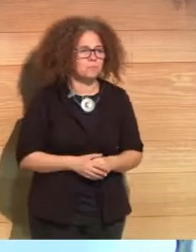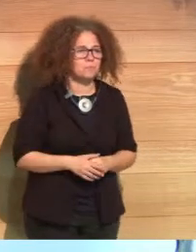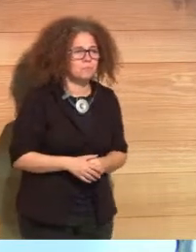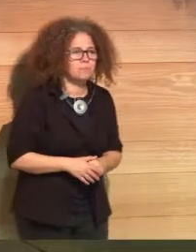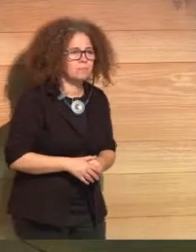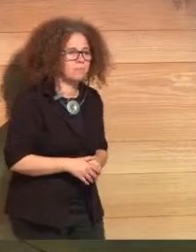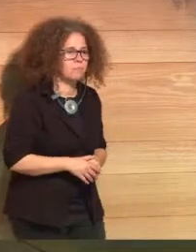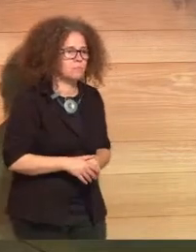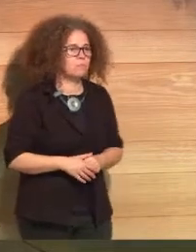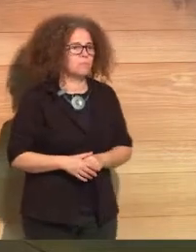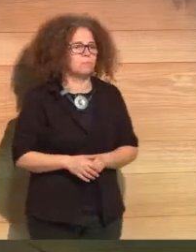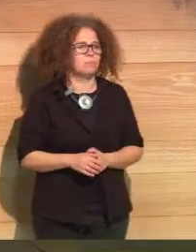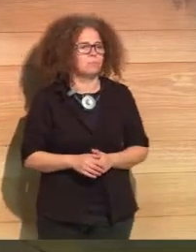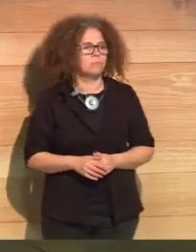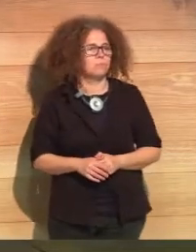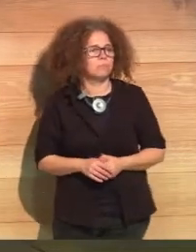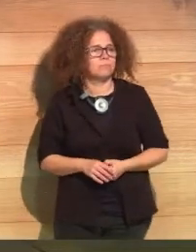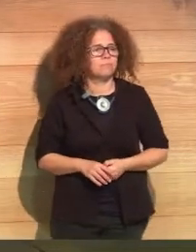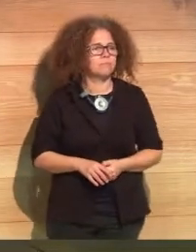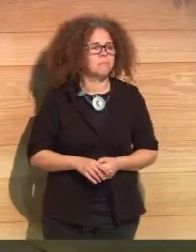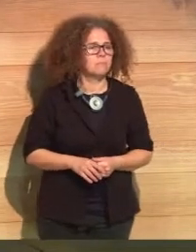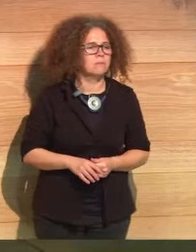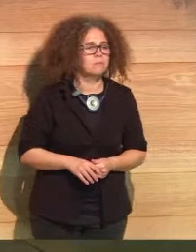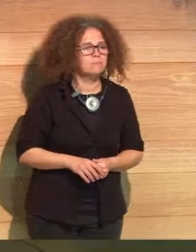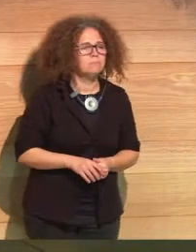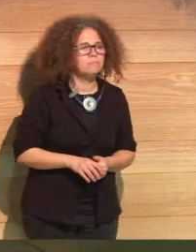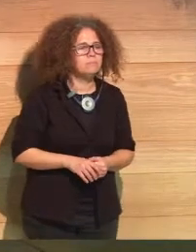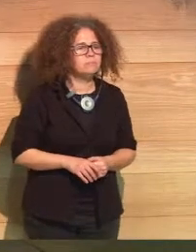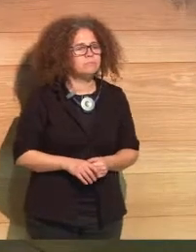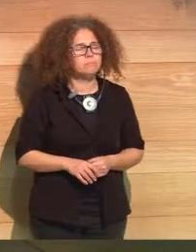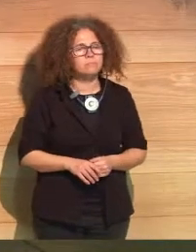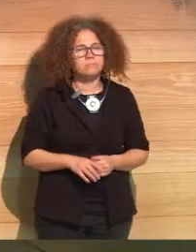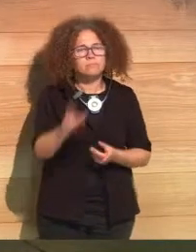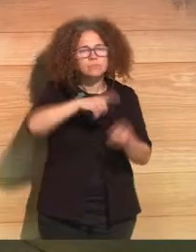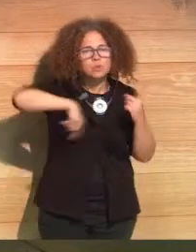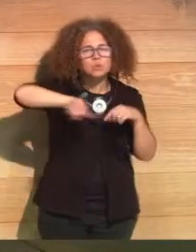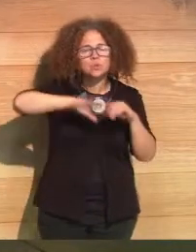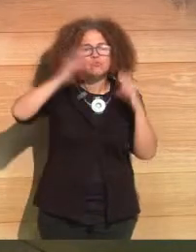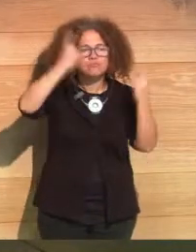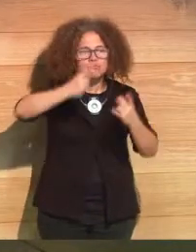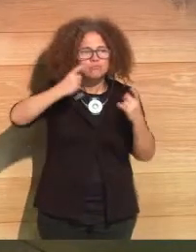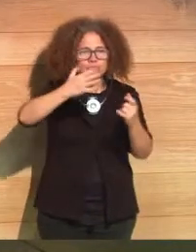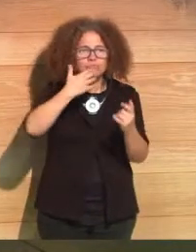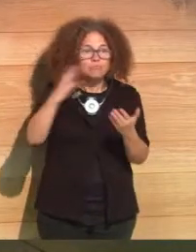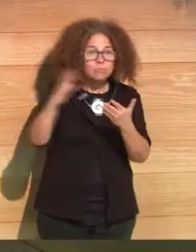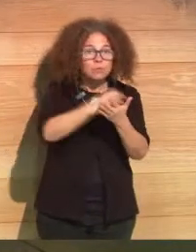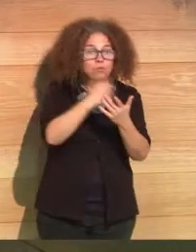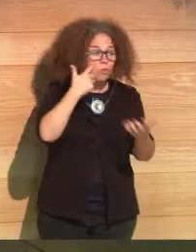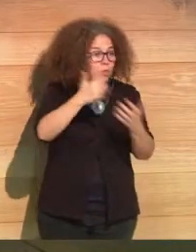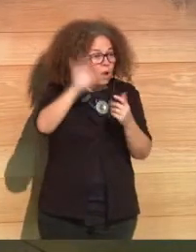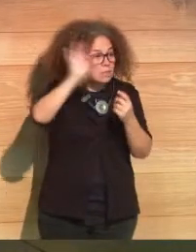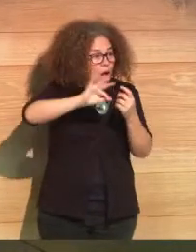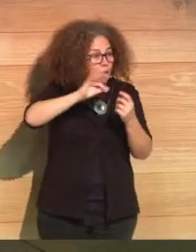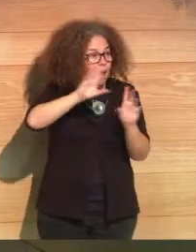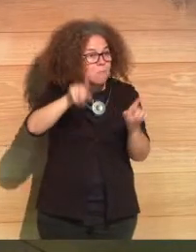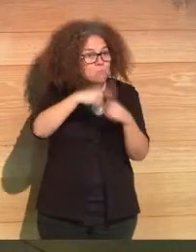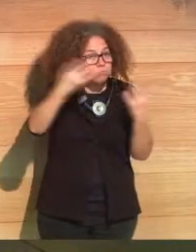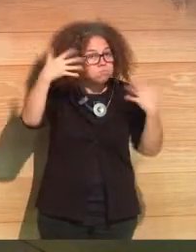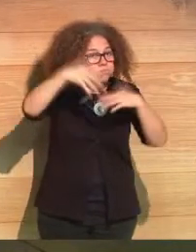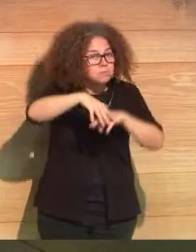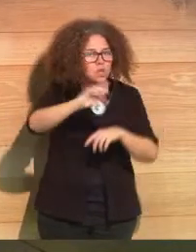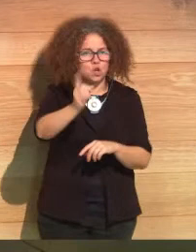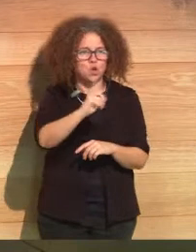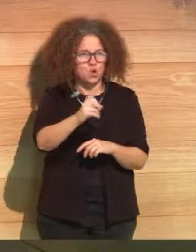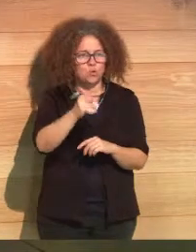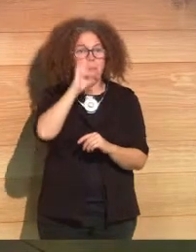Yeah, we try to put, not all works have music, but Eya Fiatlayukut has,